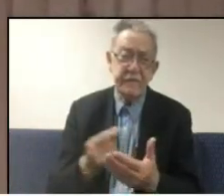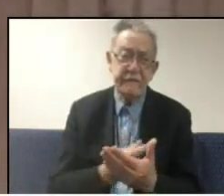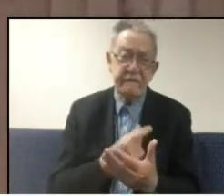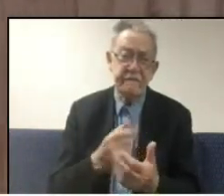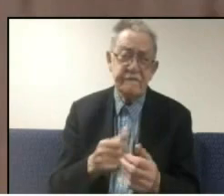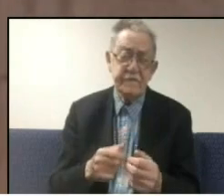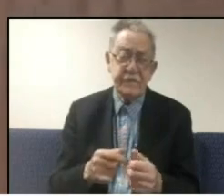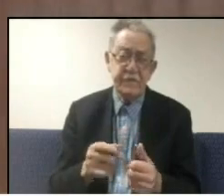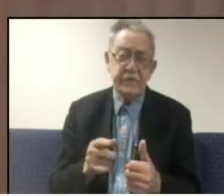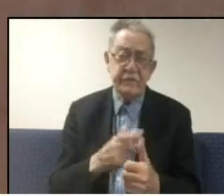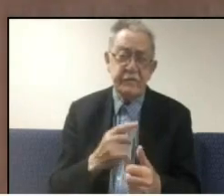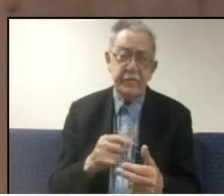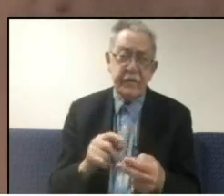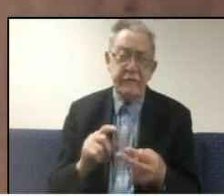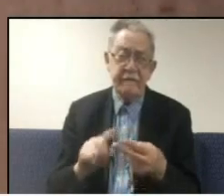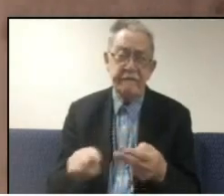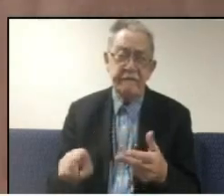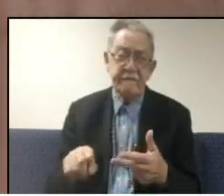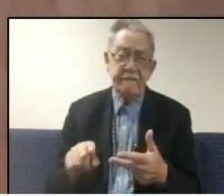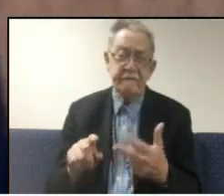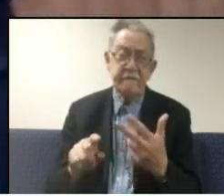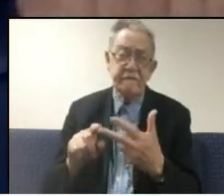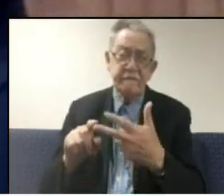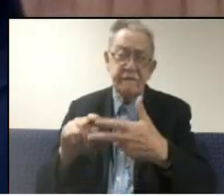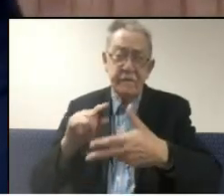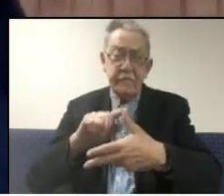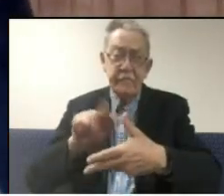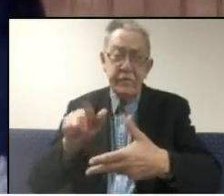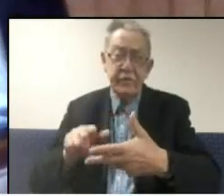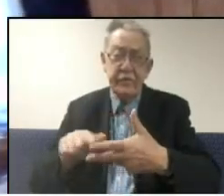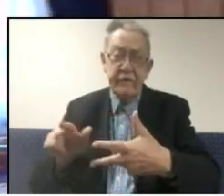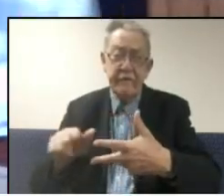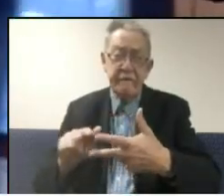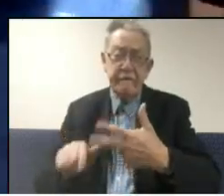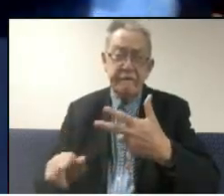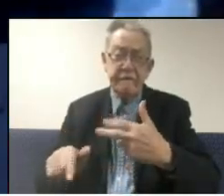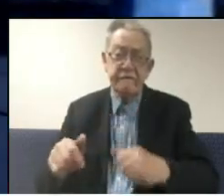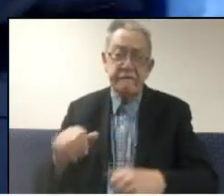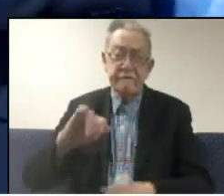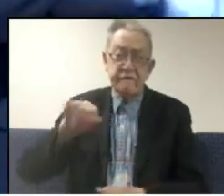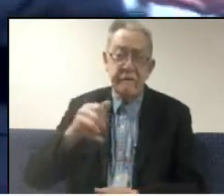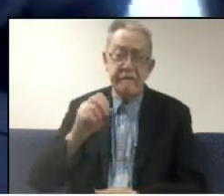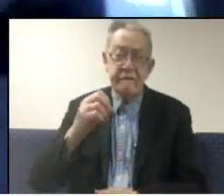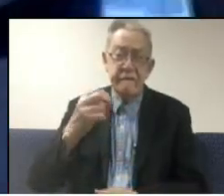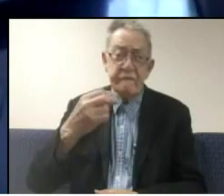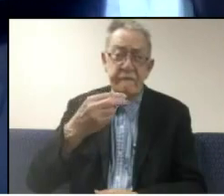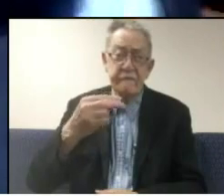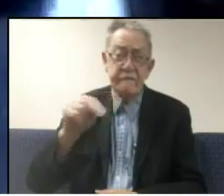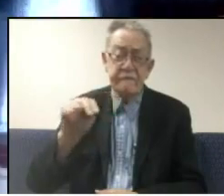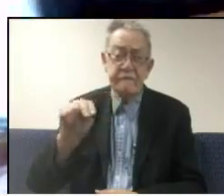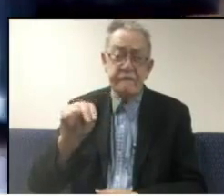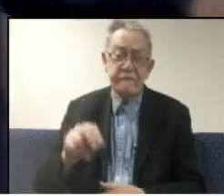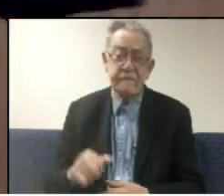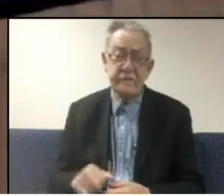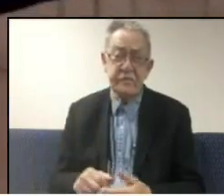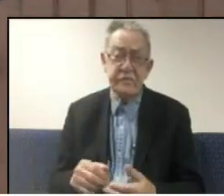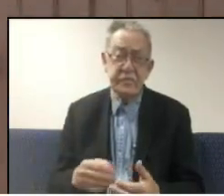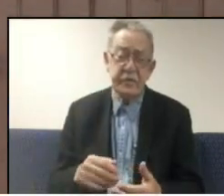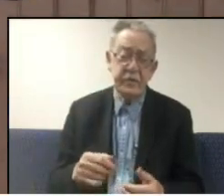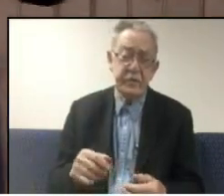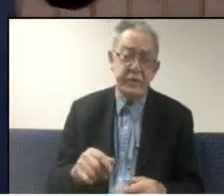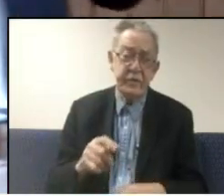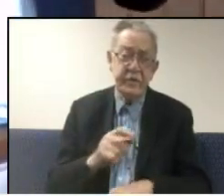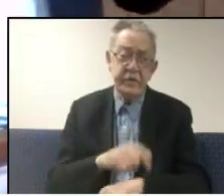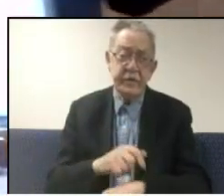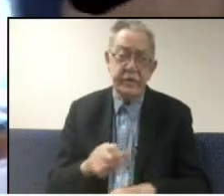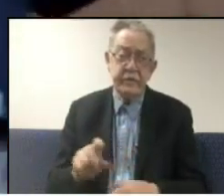2nd, 3rd John, when we see the book of Revelation, that's near the very end of a life, much of which is spent in isolation. You wouldn't